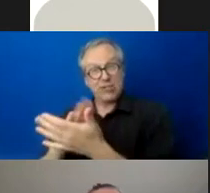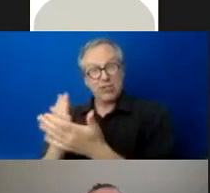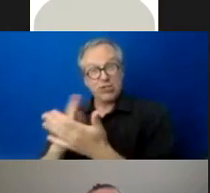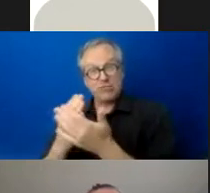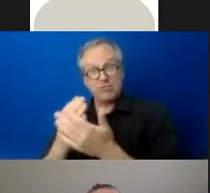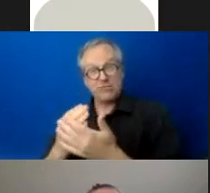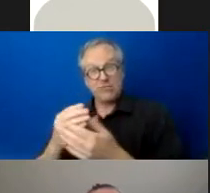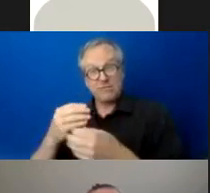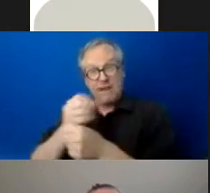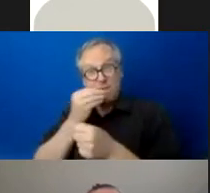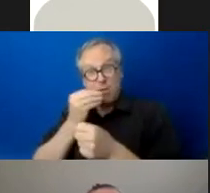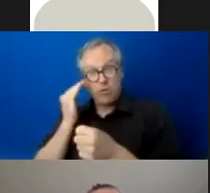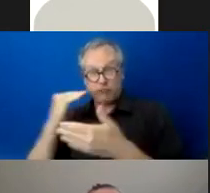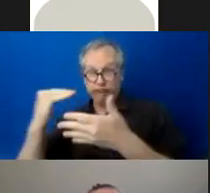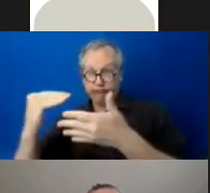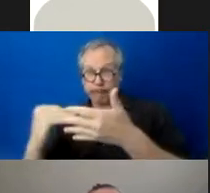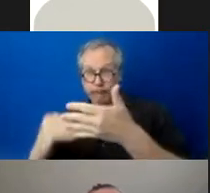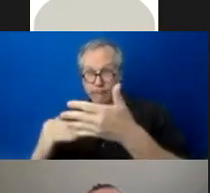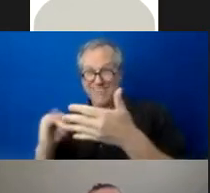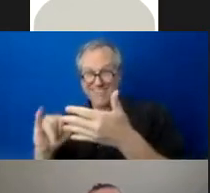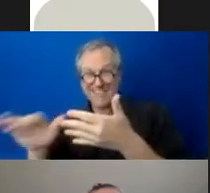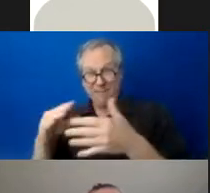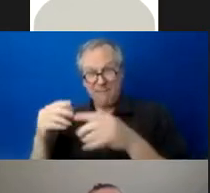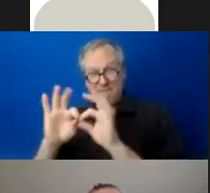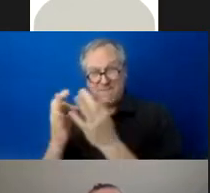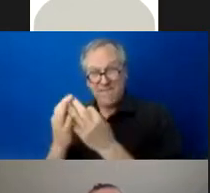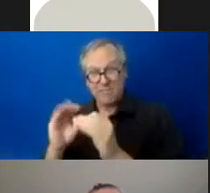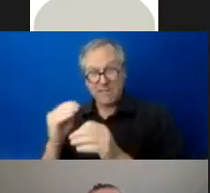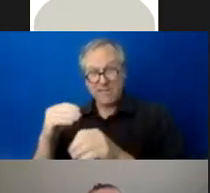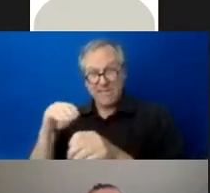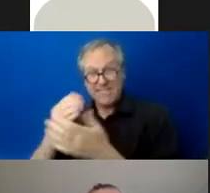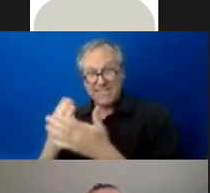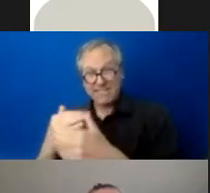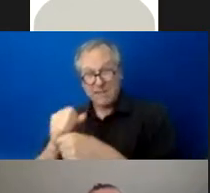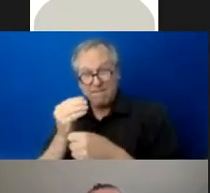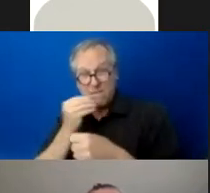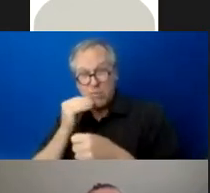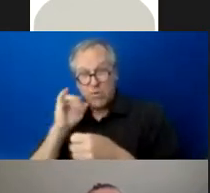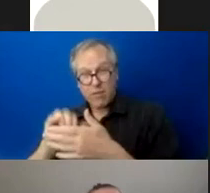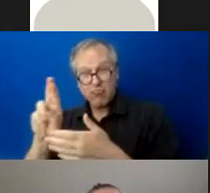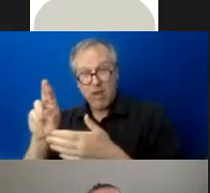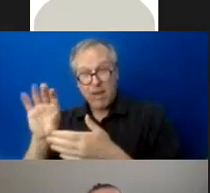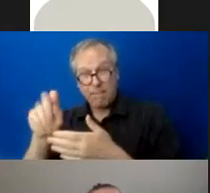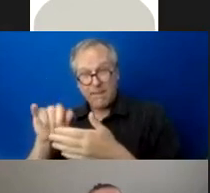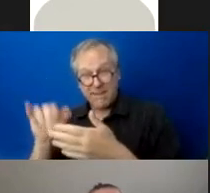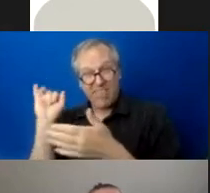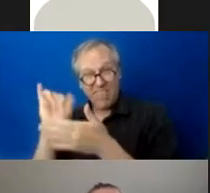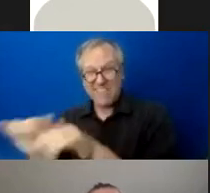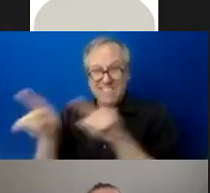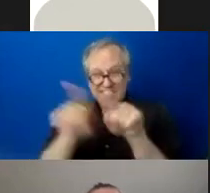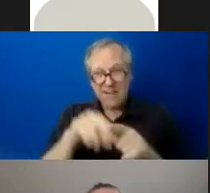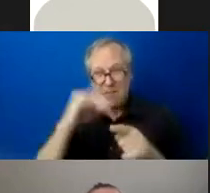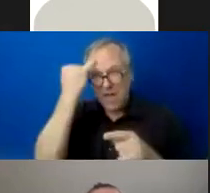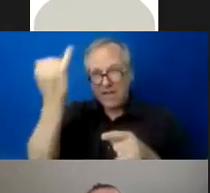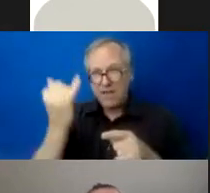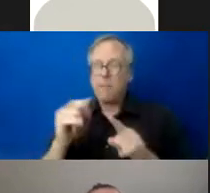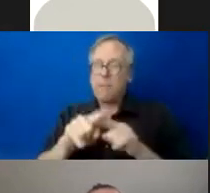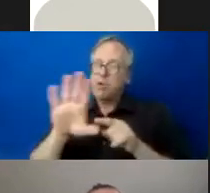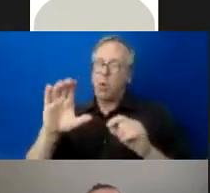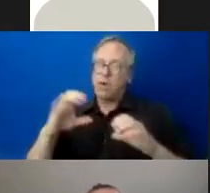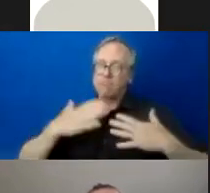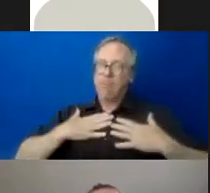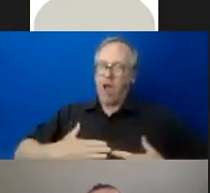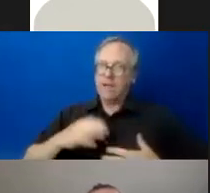in your family, right? You have a piece of paper with a recipe, and then these are instructions. And your cells can